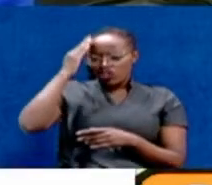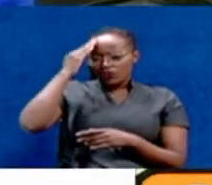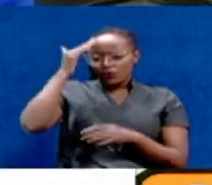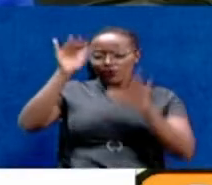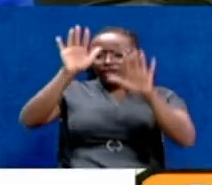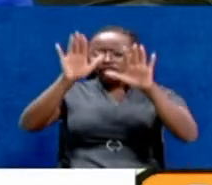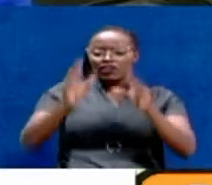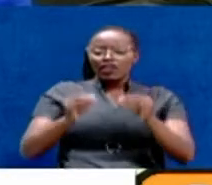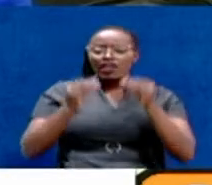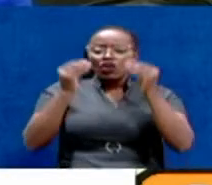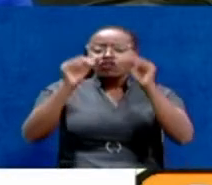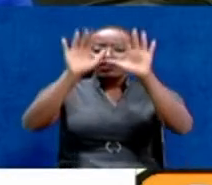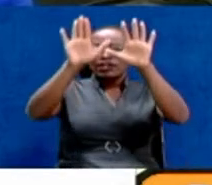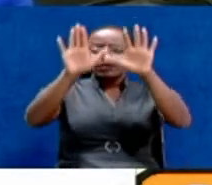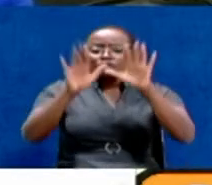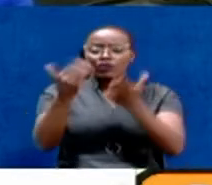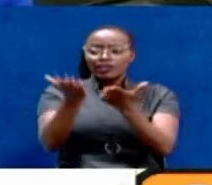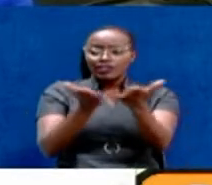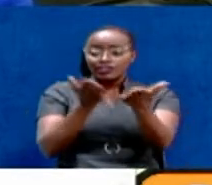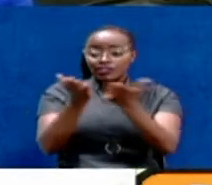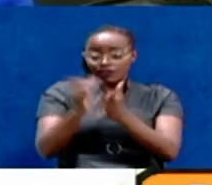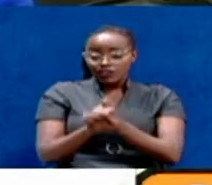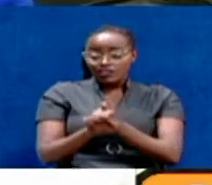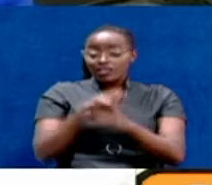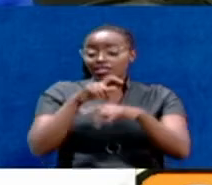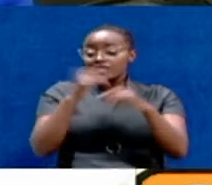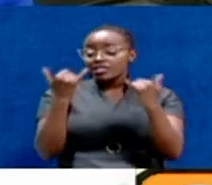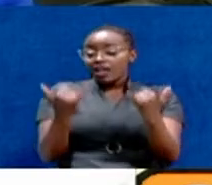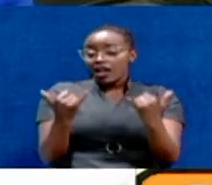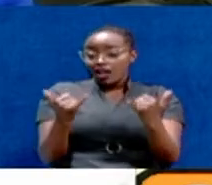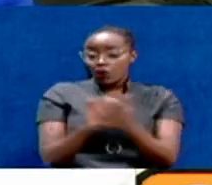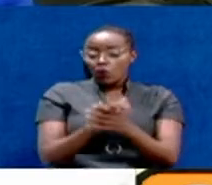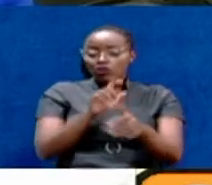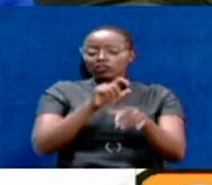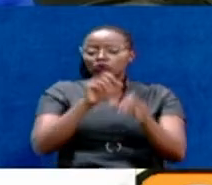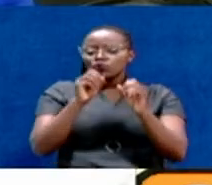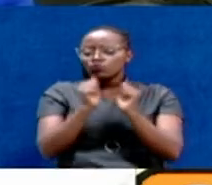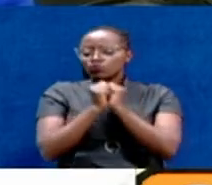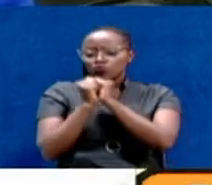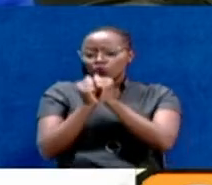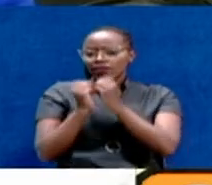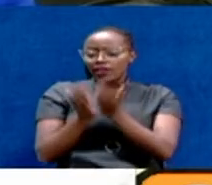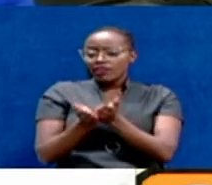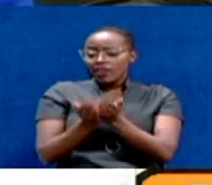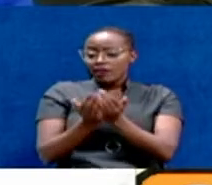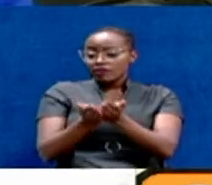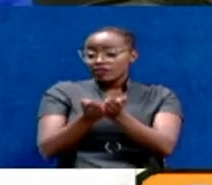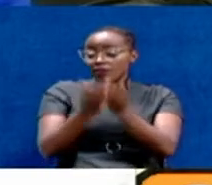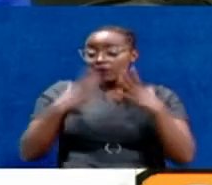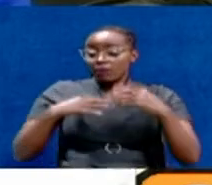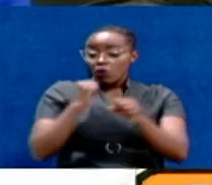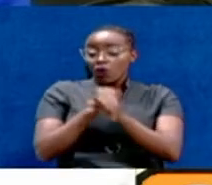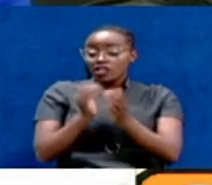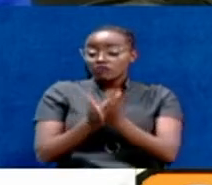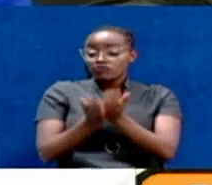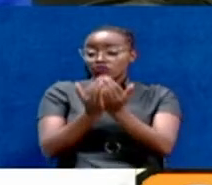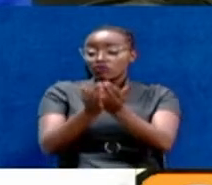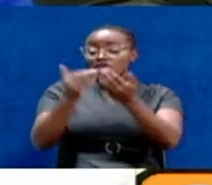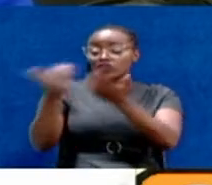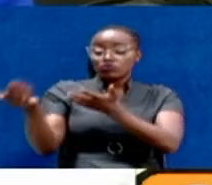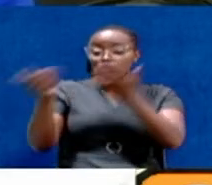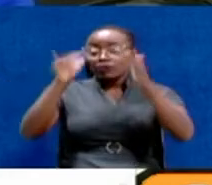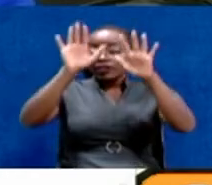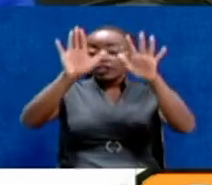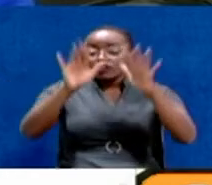and offering essential services. Now, if seafarers are involved in bringing